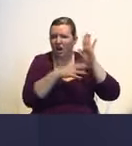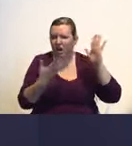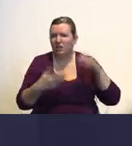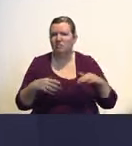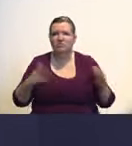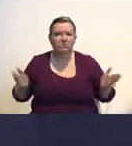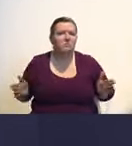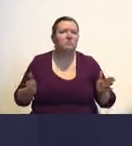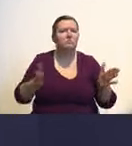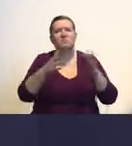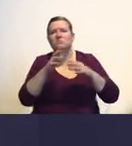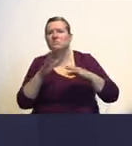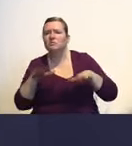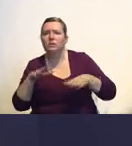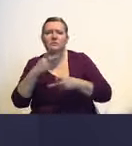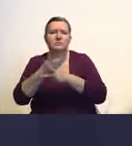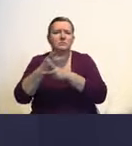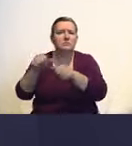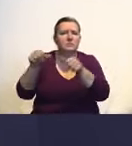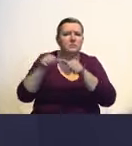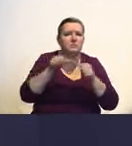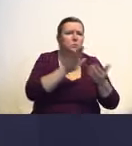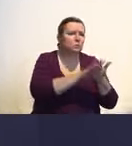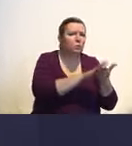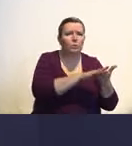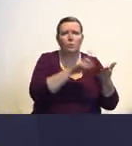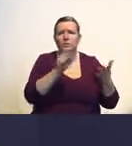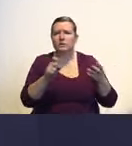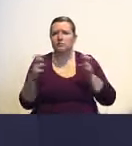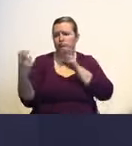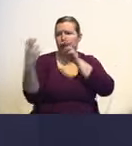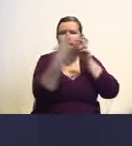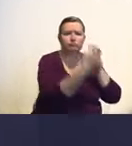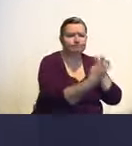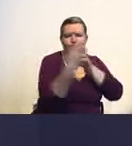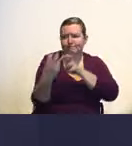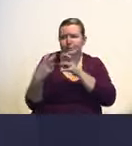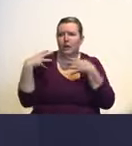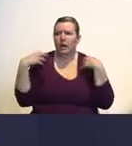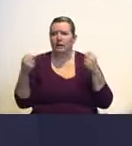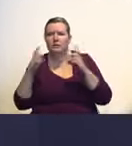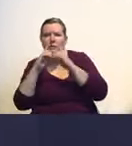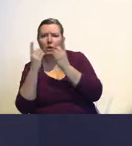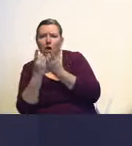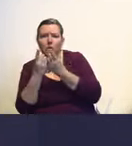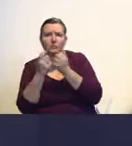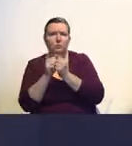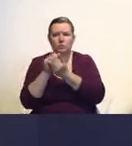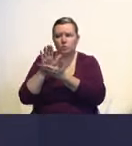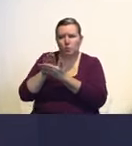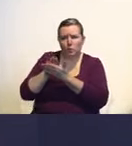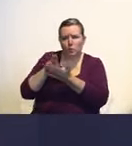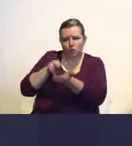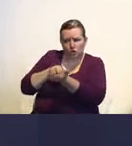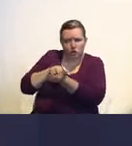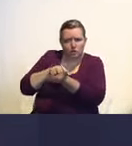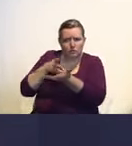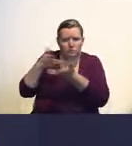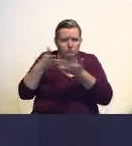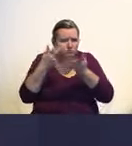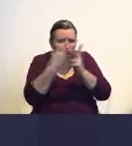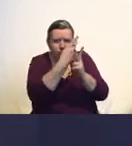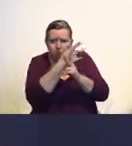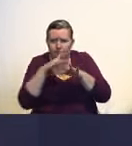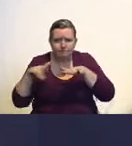care centers to consult with their local health departments and school nurses in determining whether a